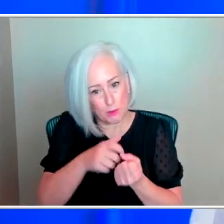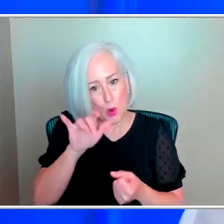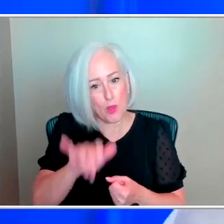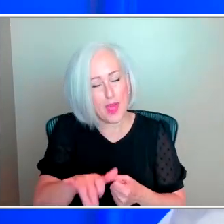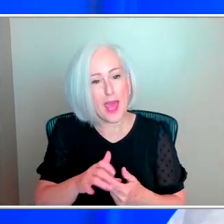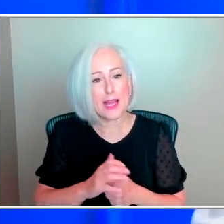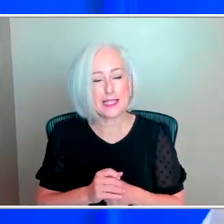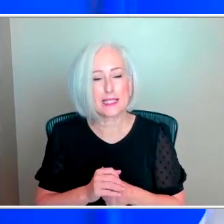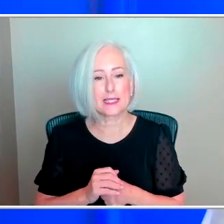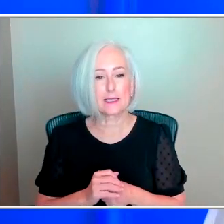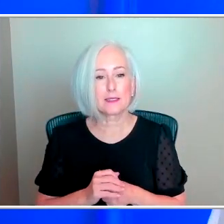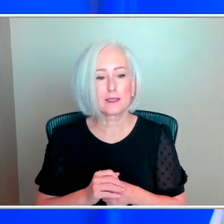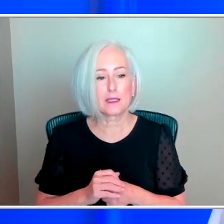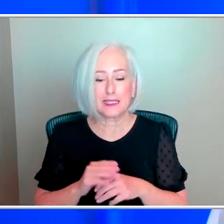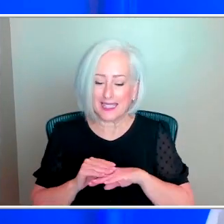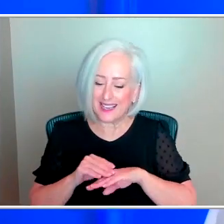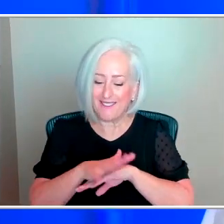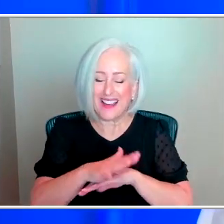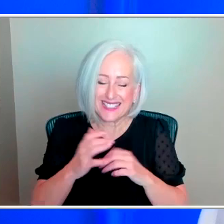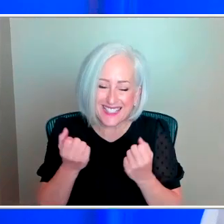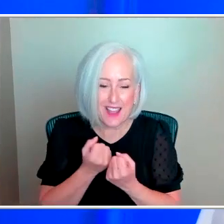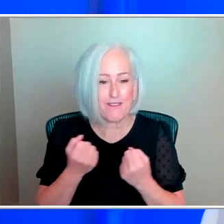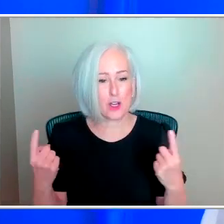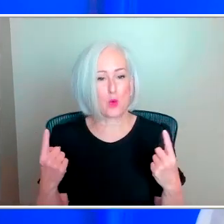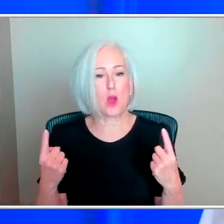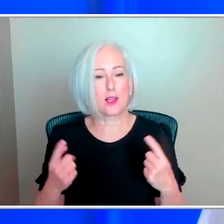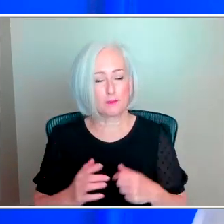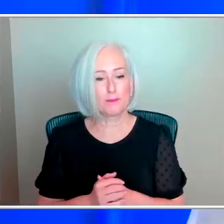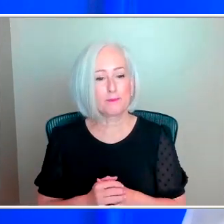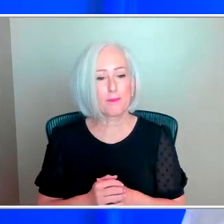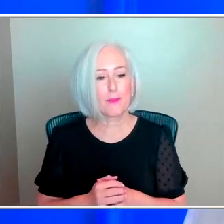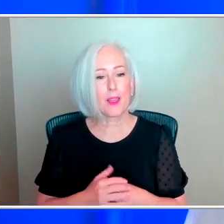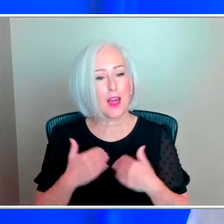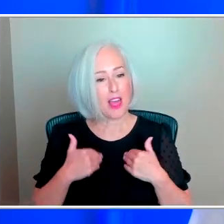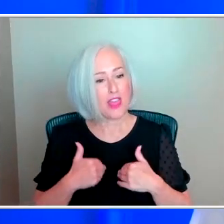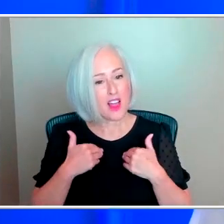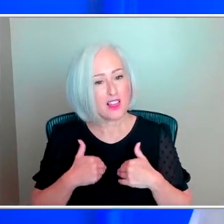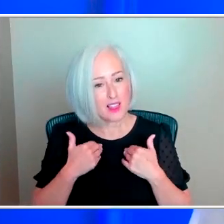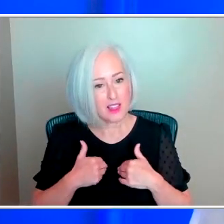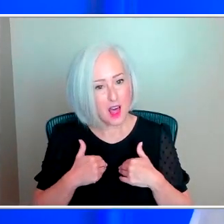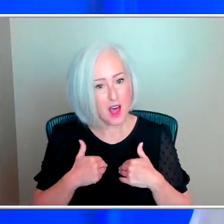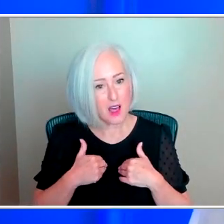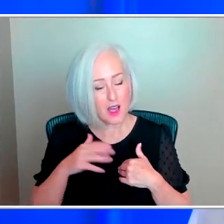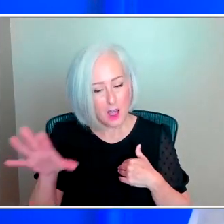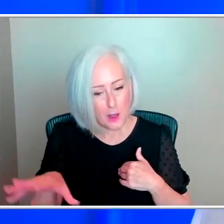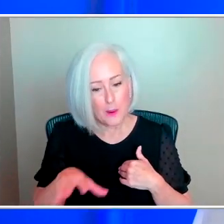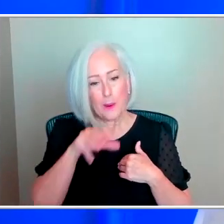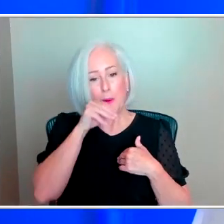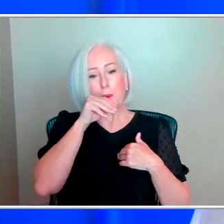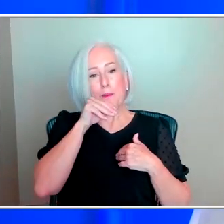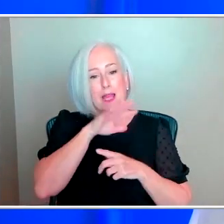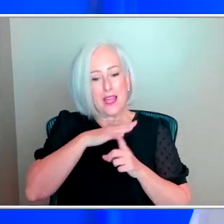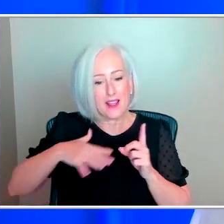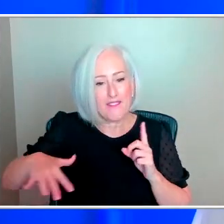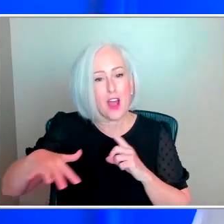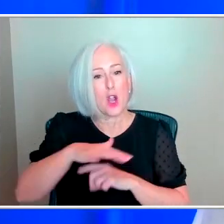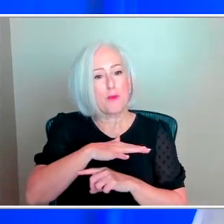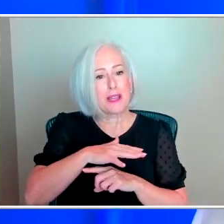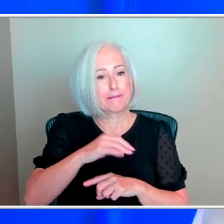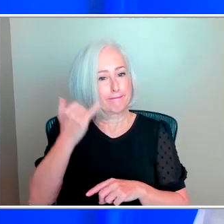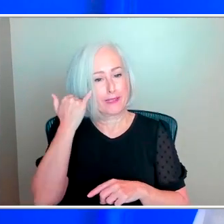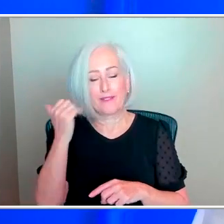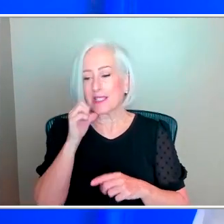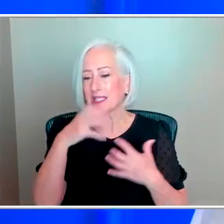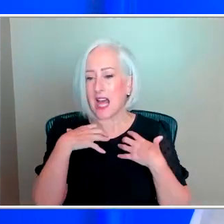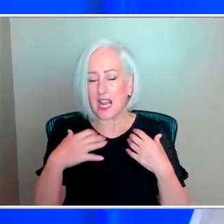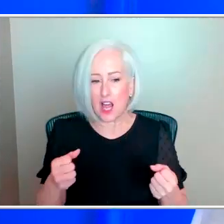because it affects everybody. I mean, the lung is exposed to the environment, and, if it's not healthy, we're going to see more